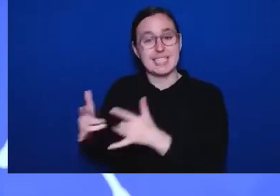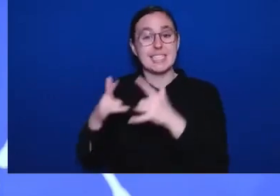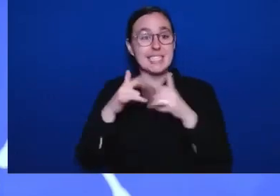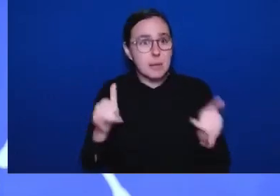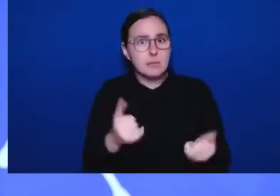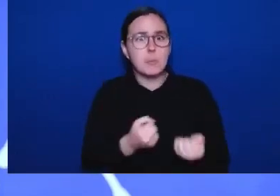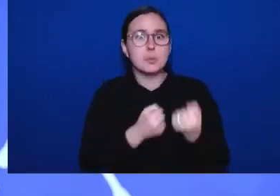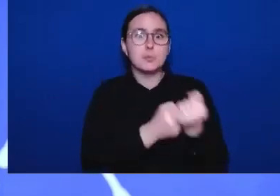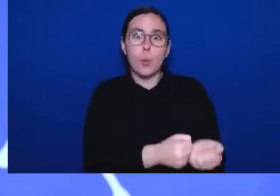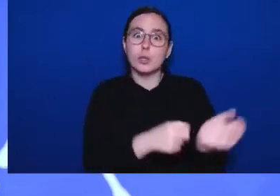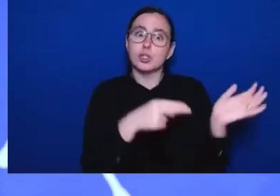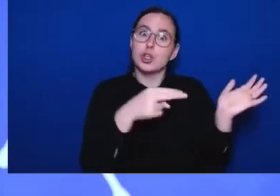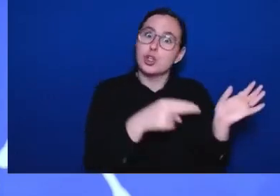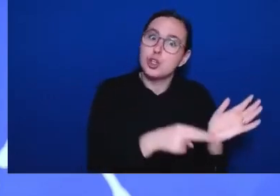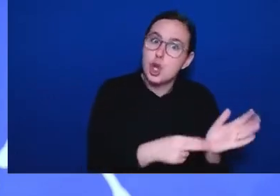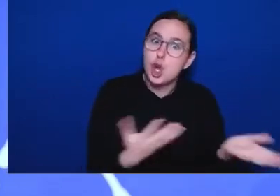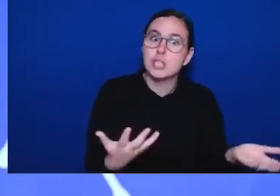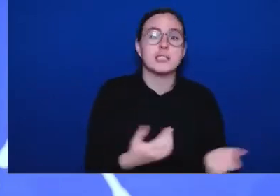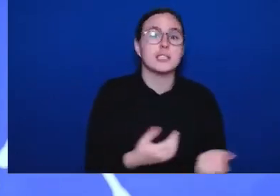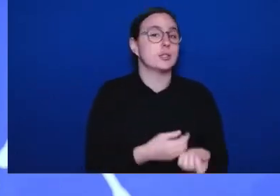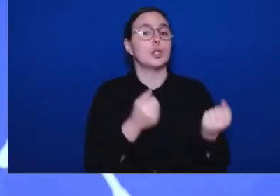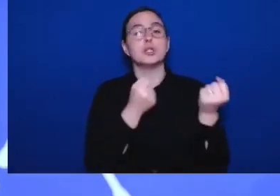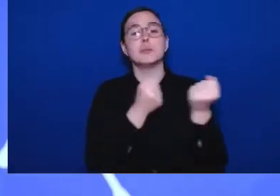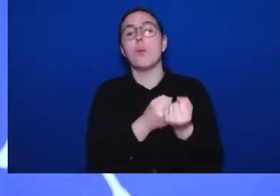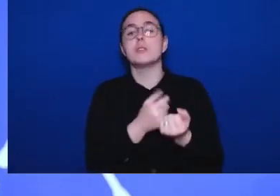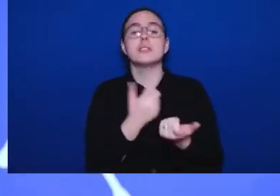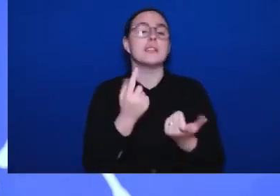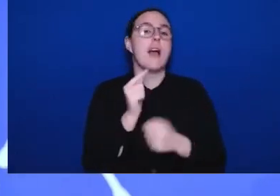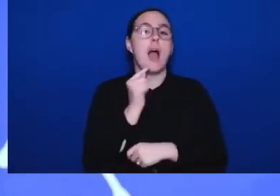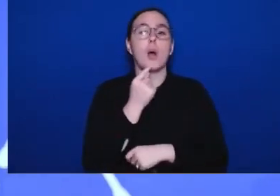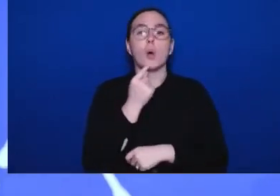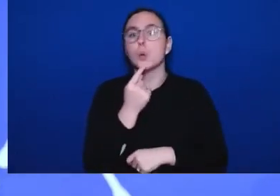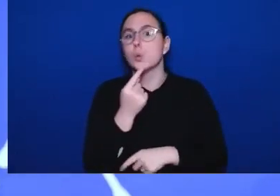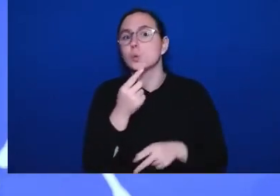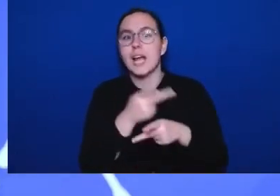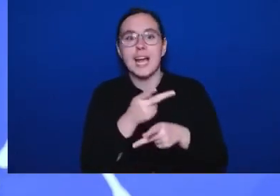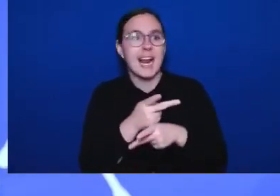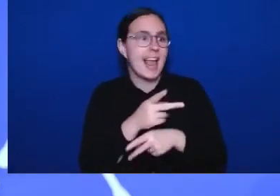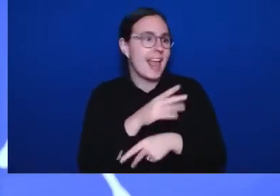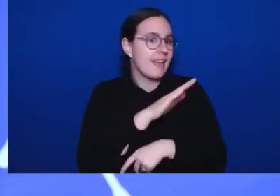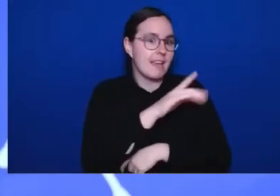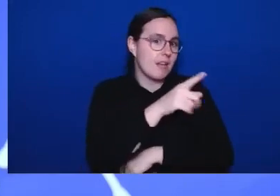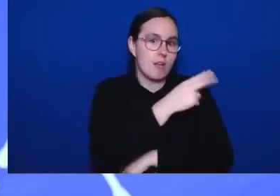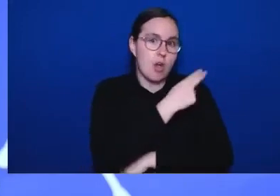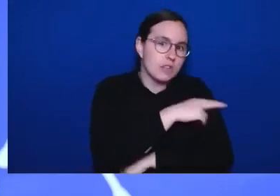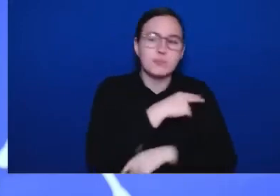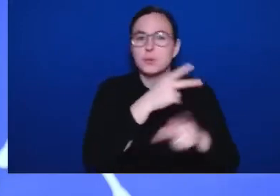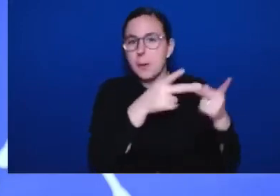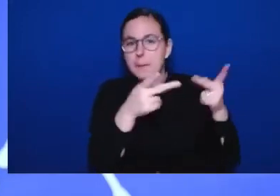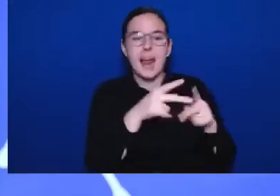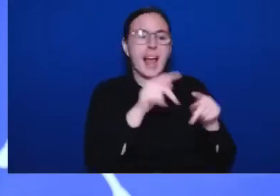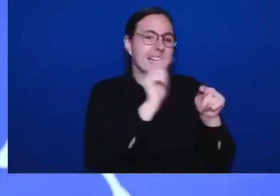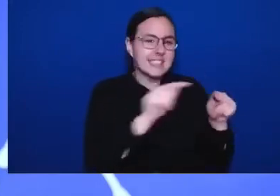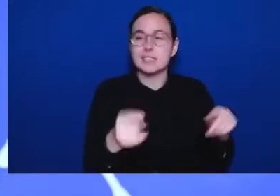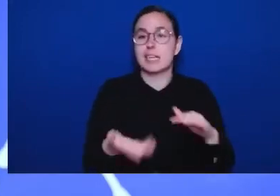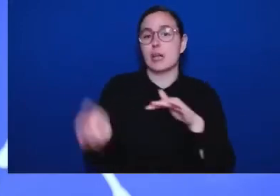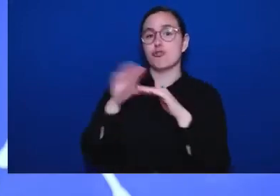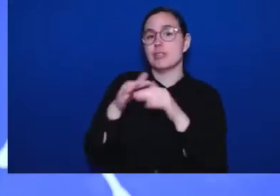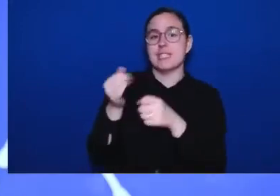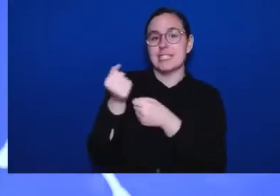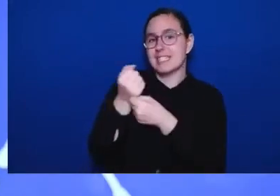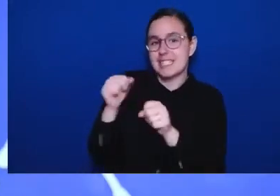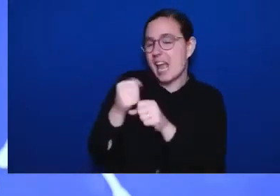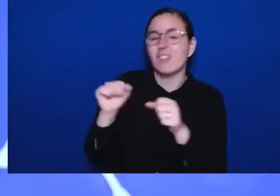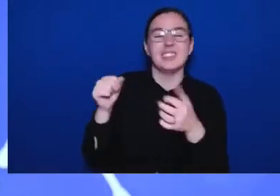safety, and the increase in allied health spaces as all. Since I became Minister of Health, we've added 38,000